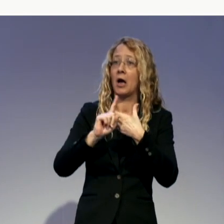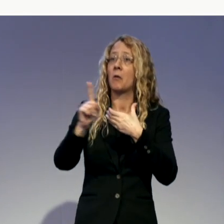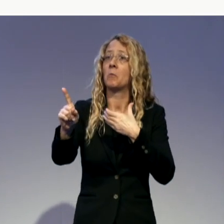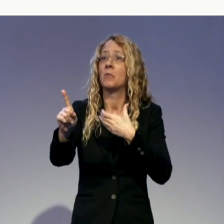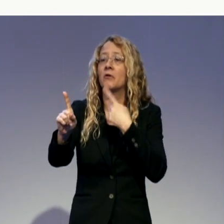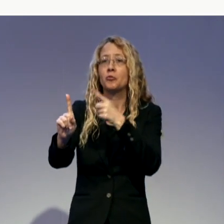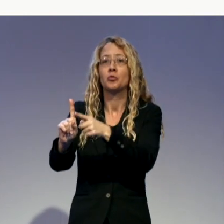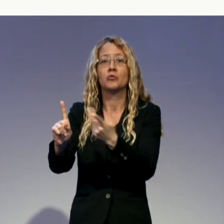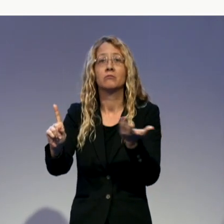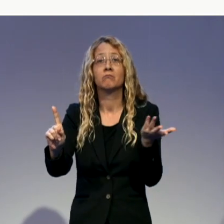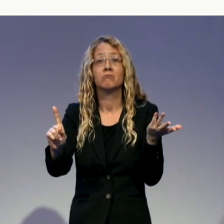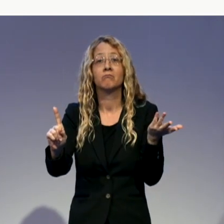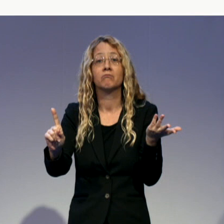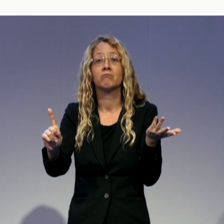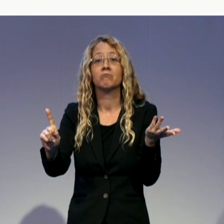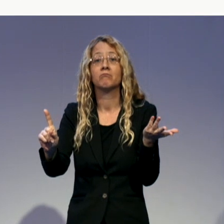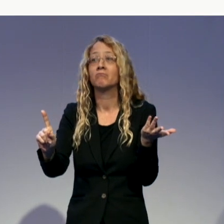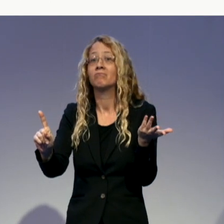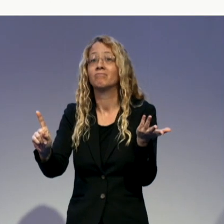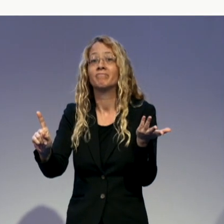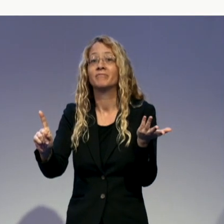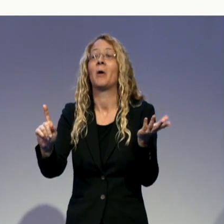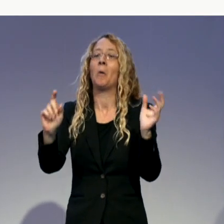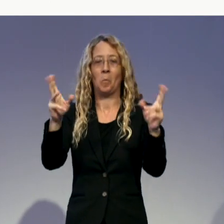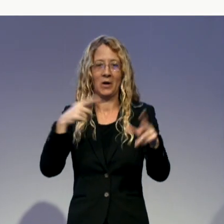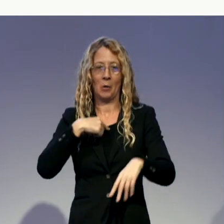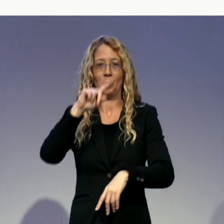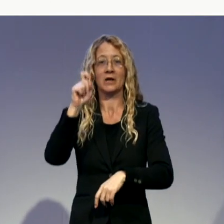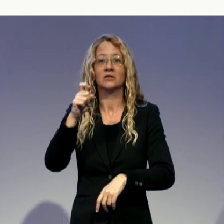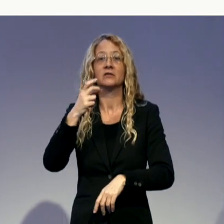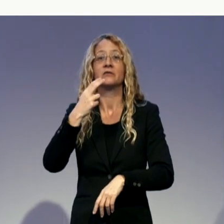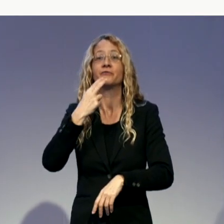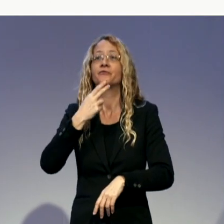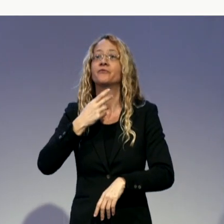Make it another way. Who thinks that he is?